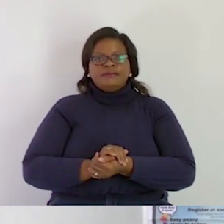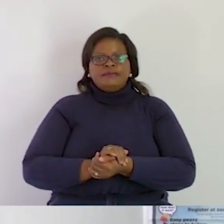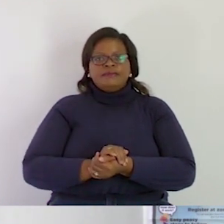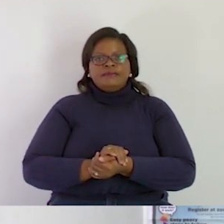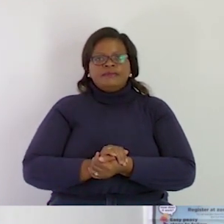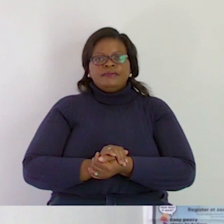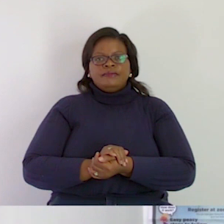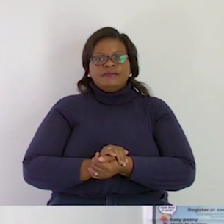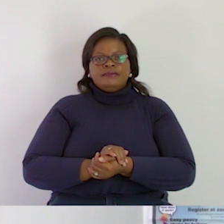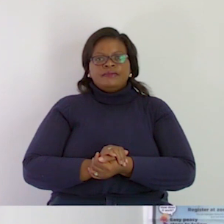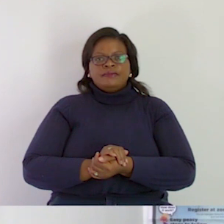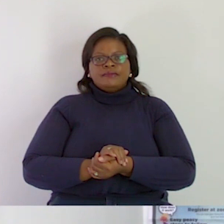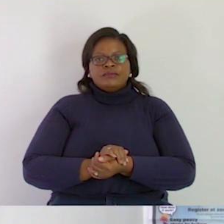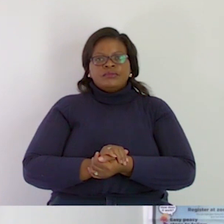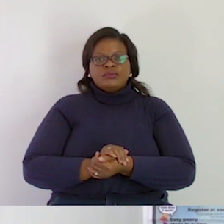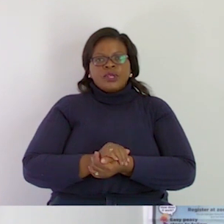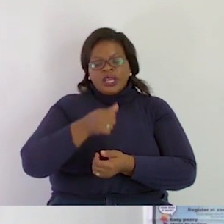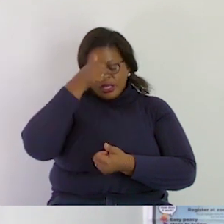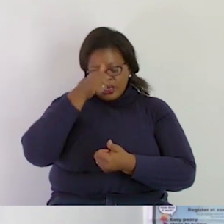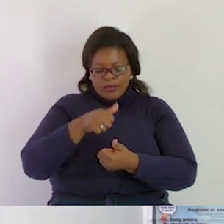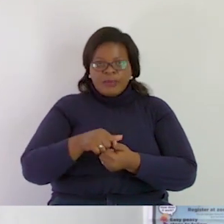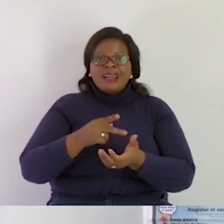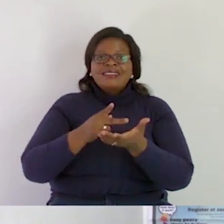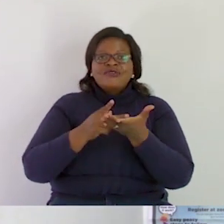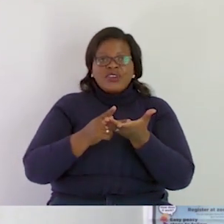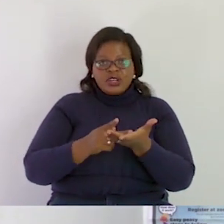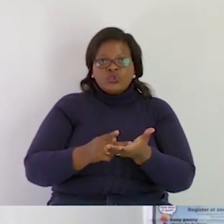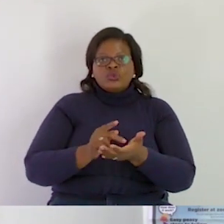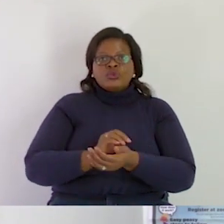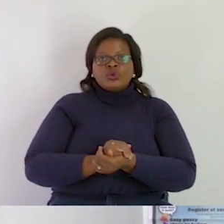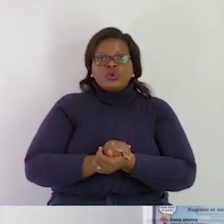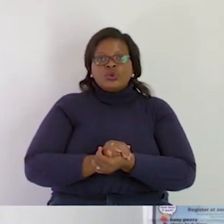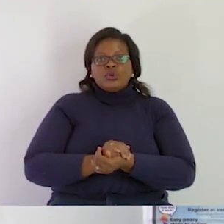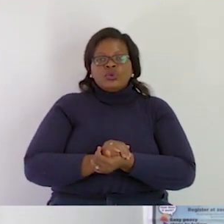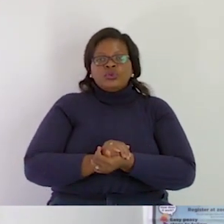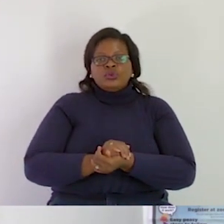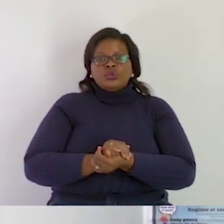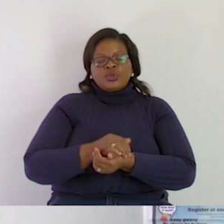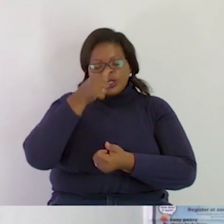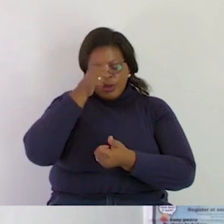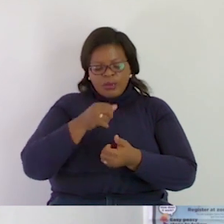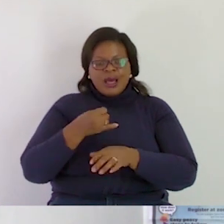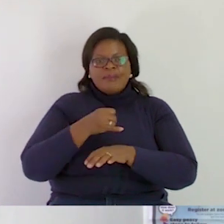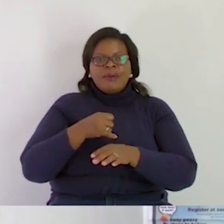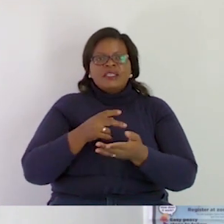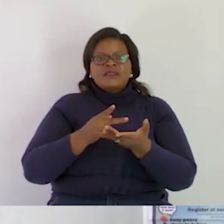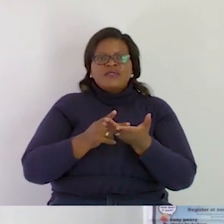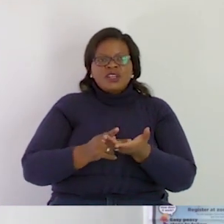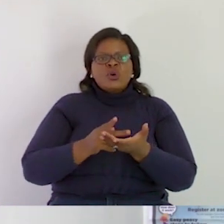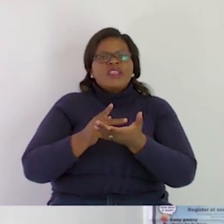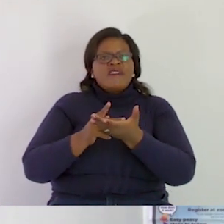And this is the value, and this is the value. Remember about the place value and the value. The